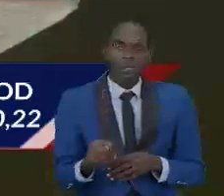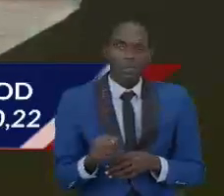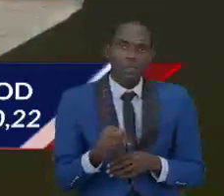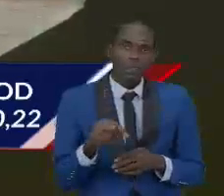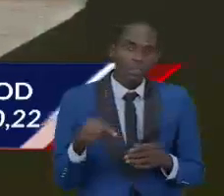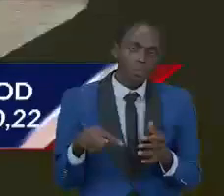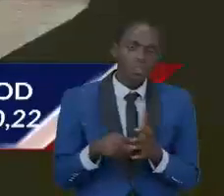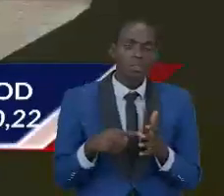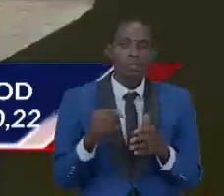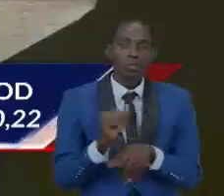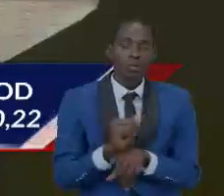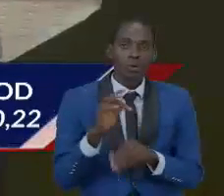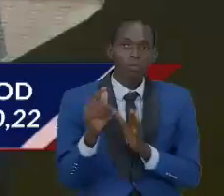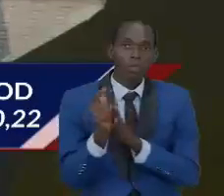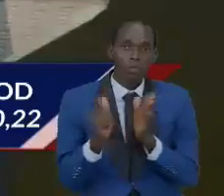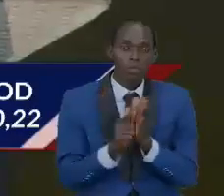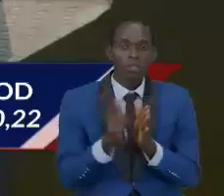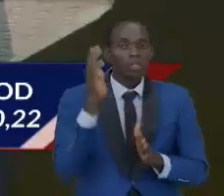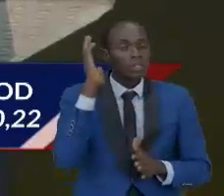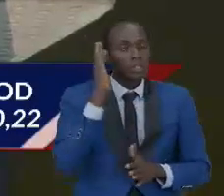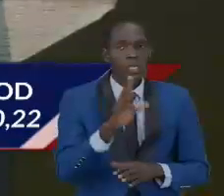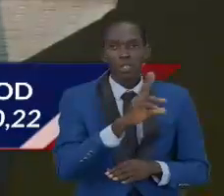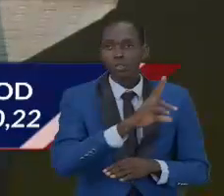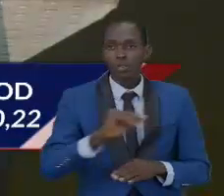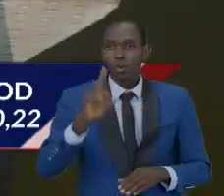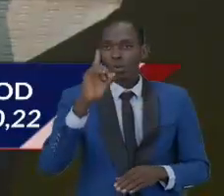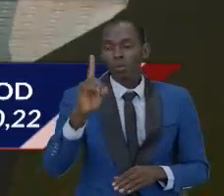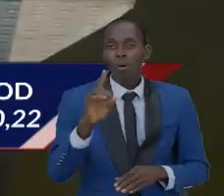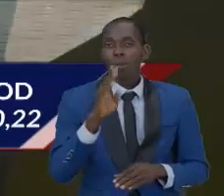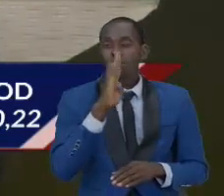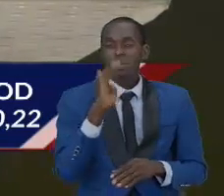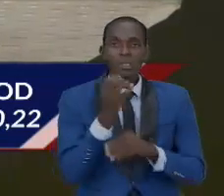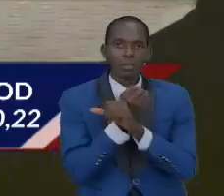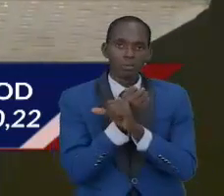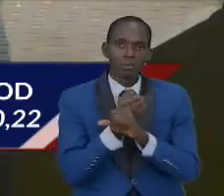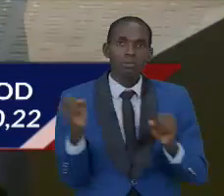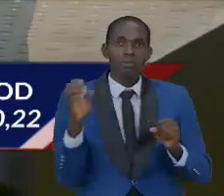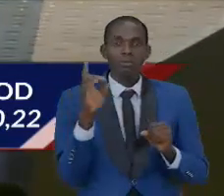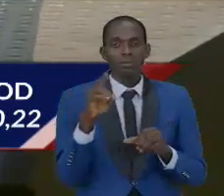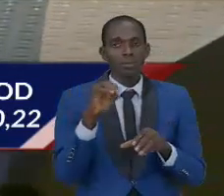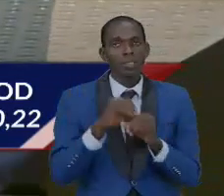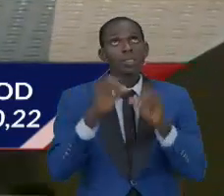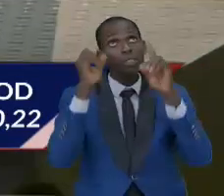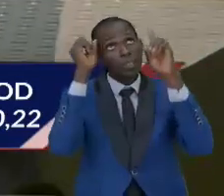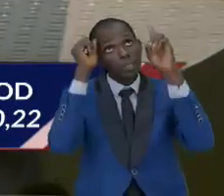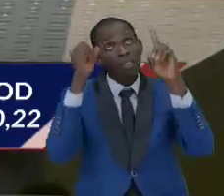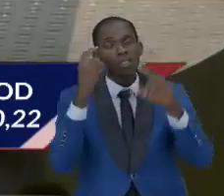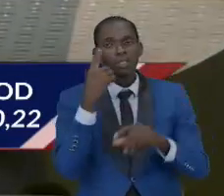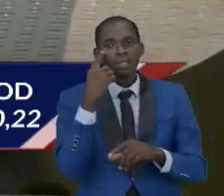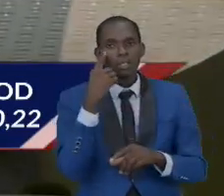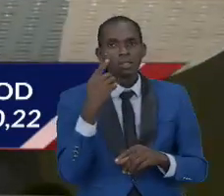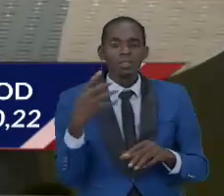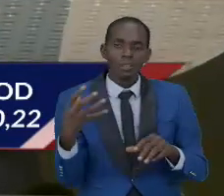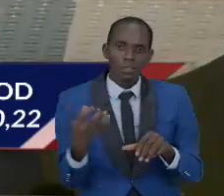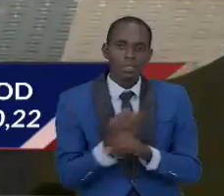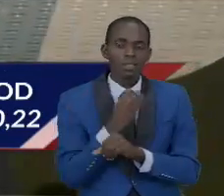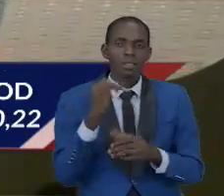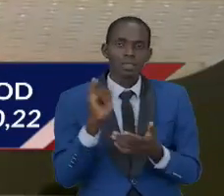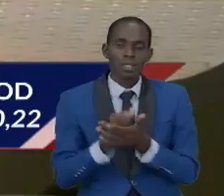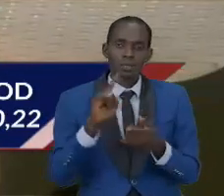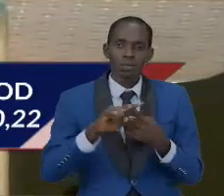law they shall no flesh be justified in his sight take that your heart